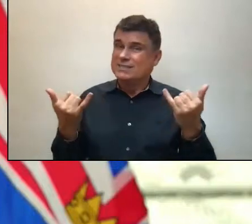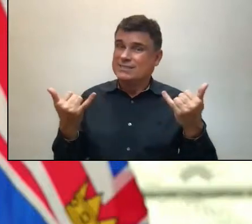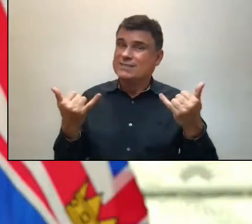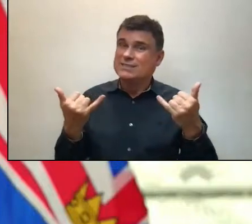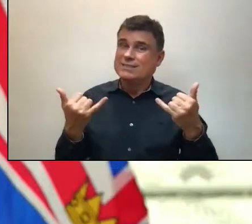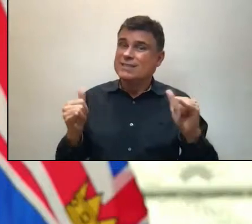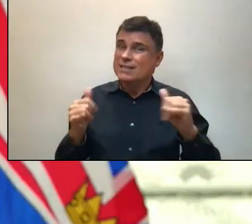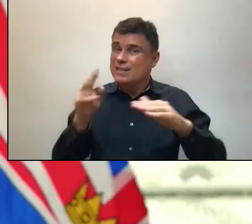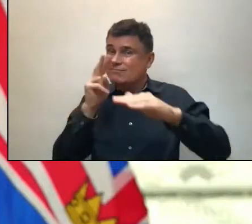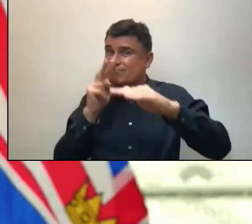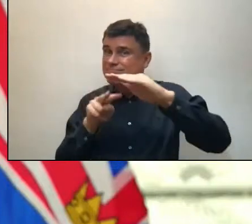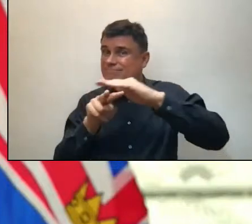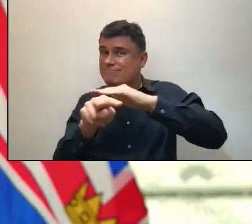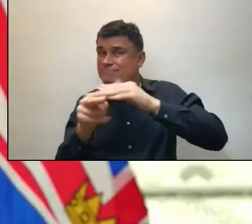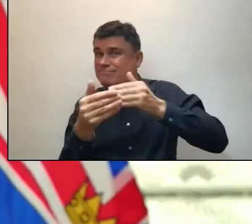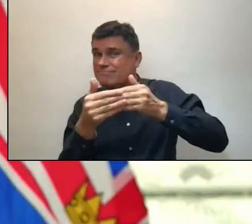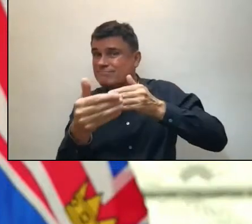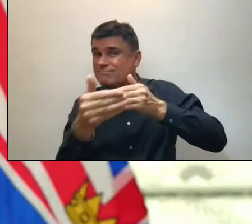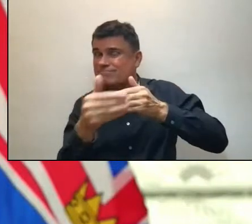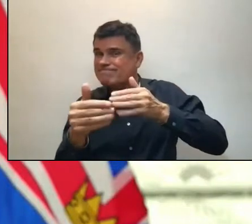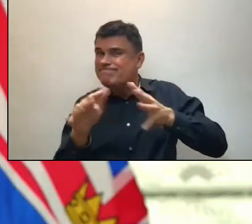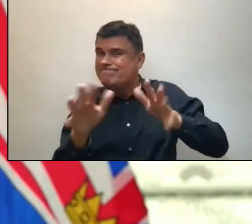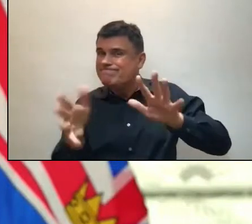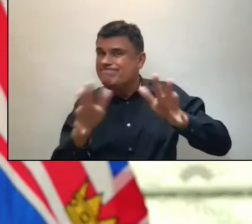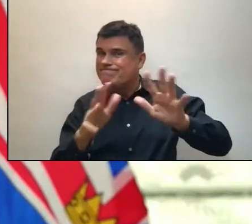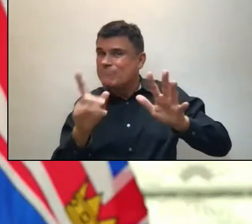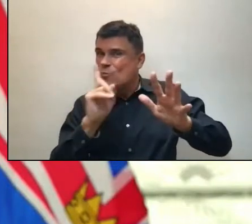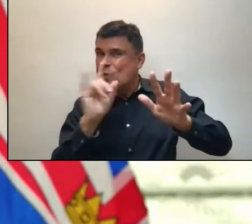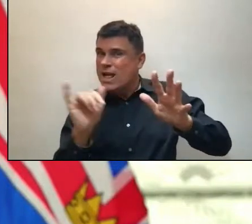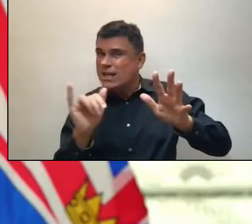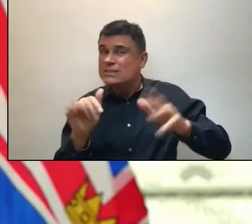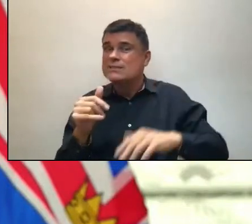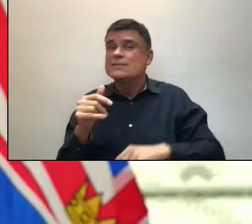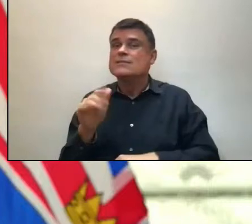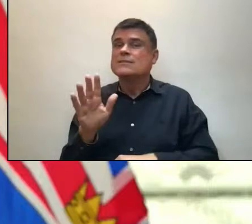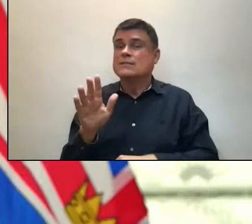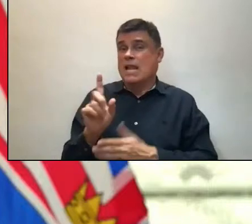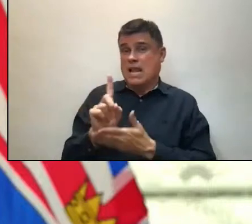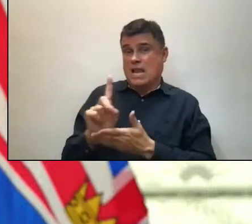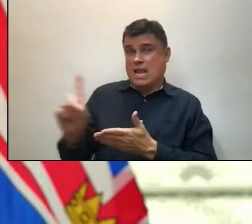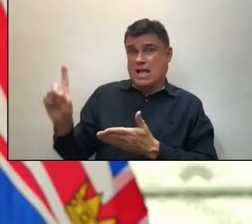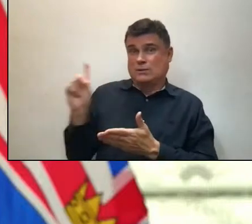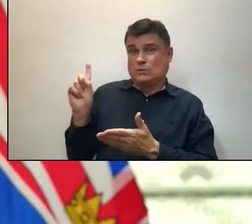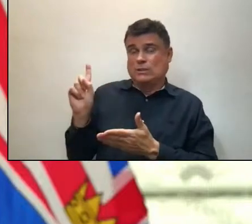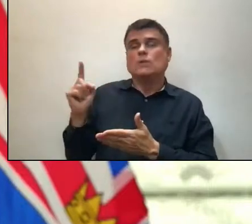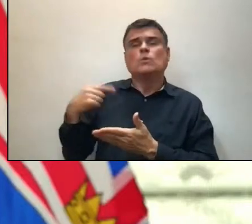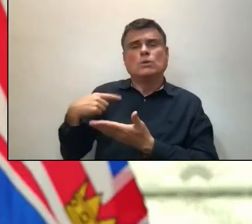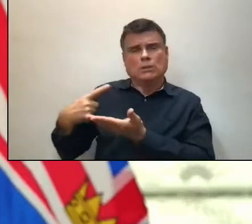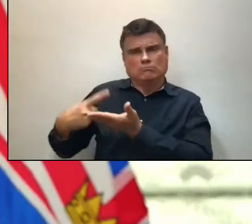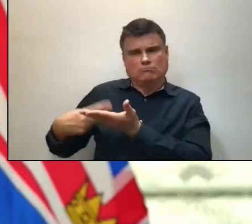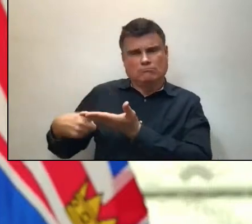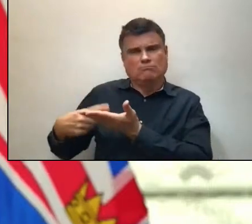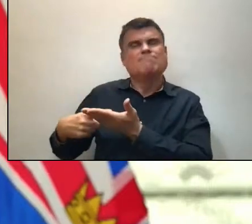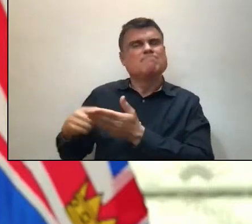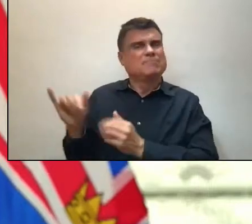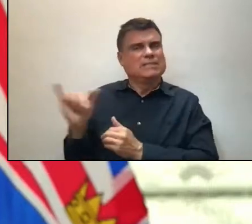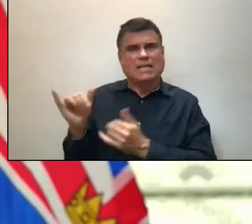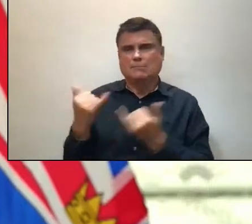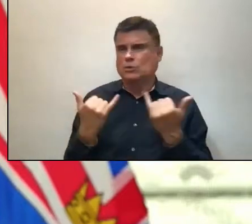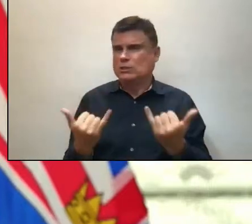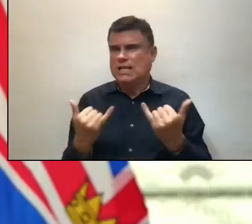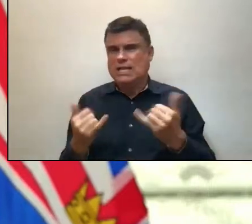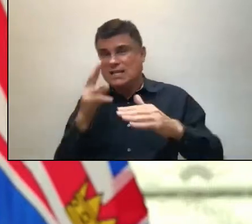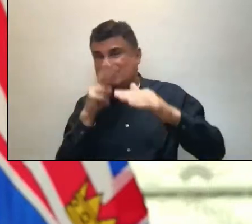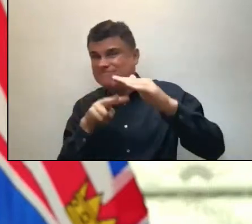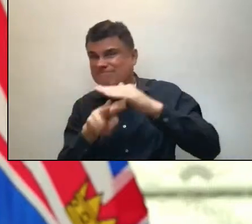about yesterday. So it is, or last week. So it is important and timely for us to go through where we are with our